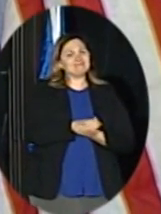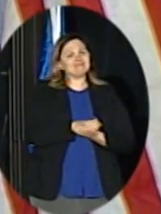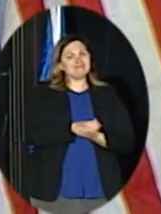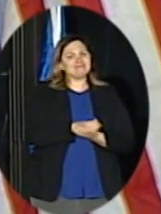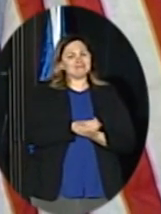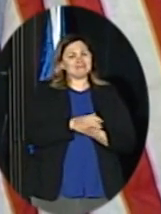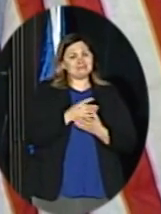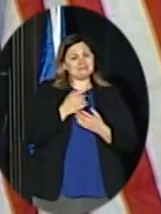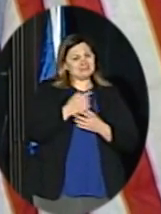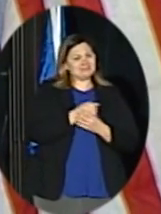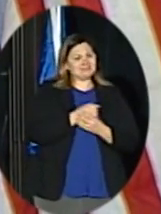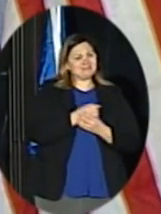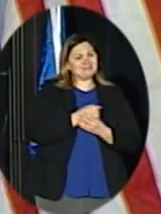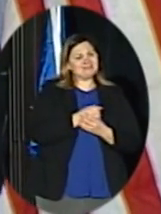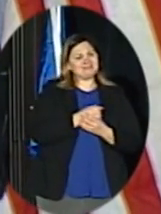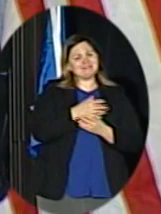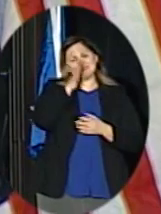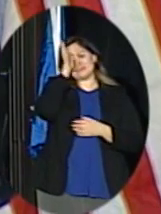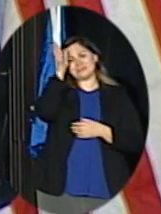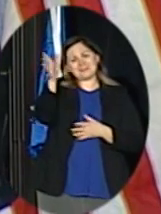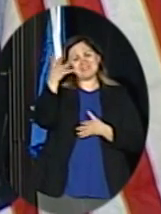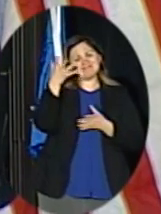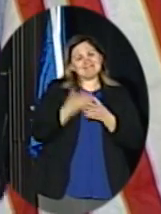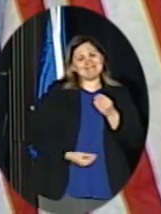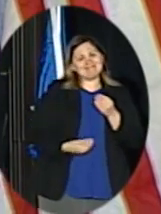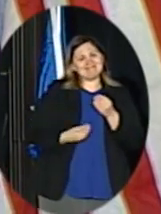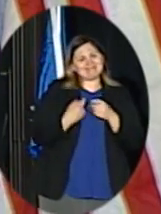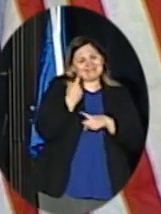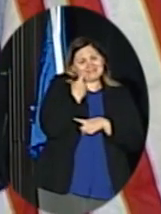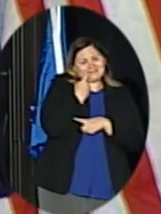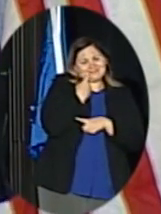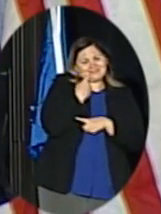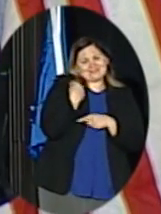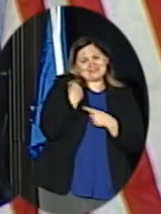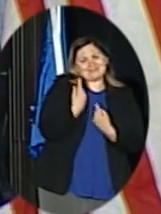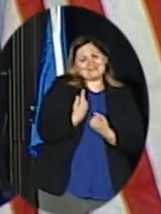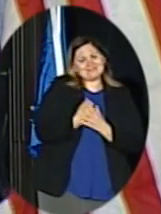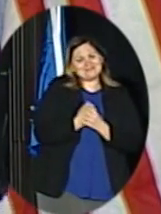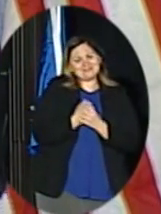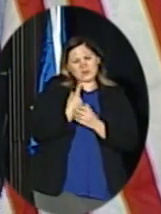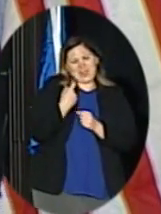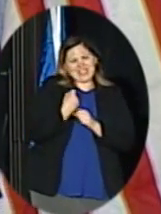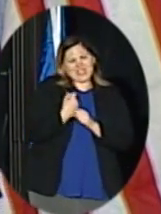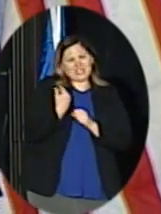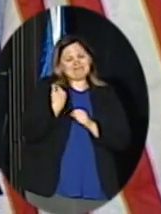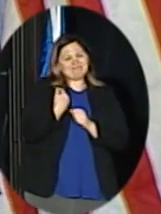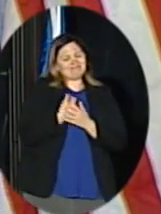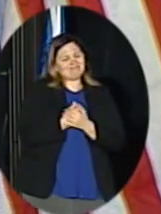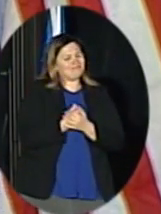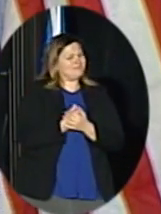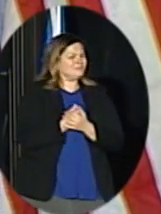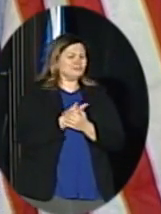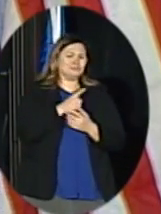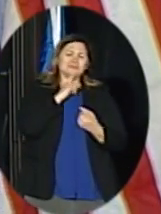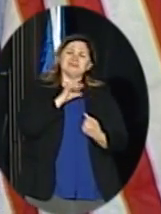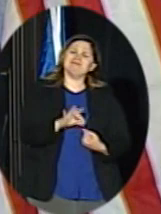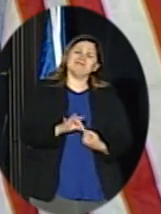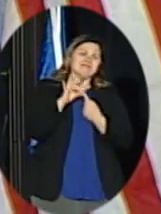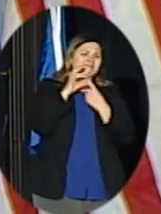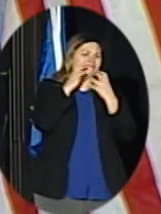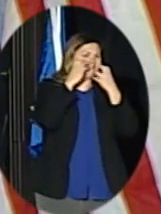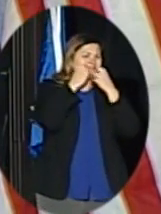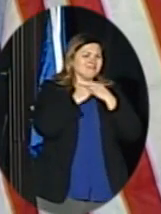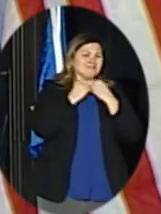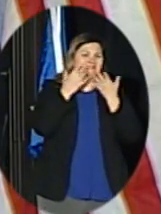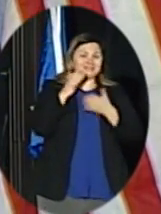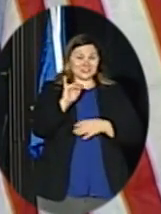it's that Grandpa isn't here with us today. He was a special man, a jazz musician who played